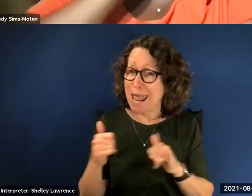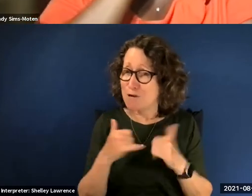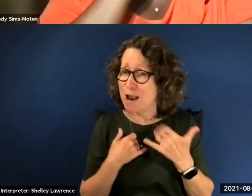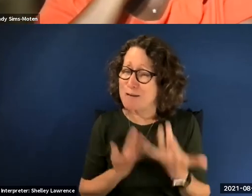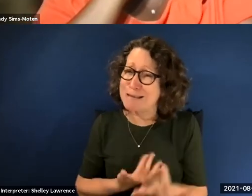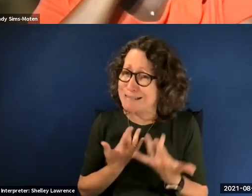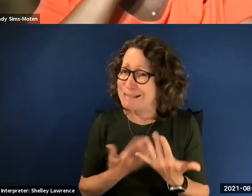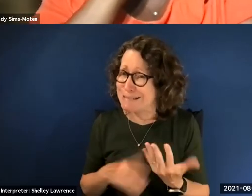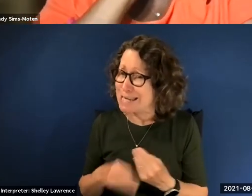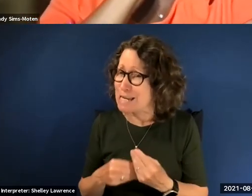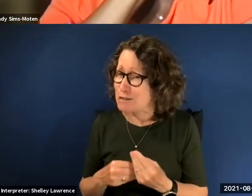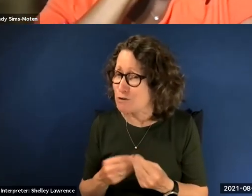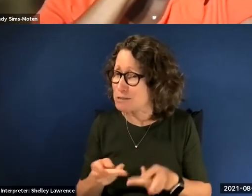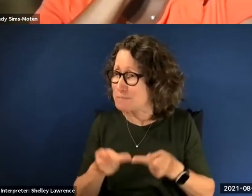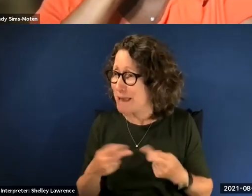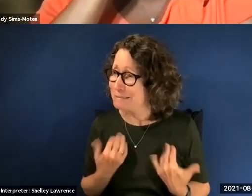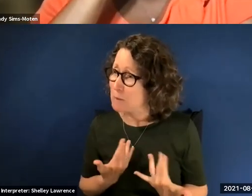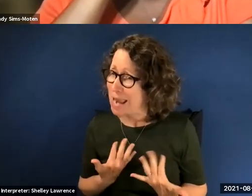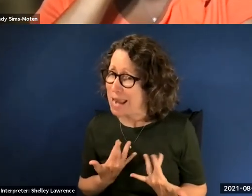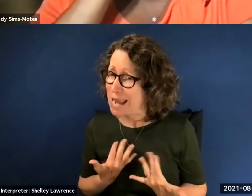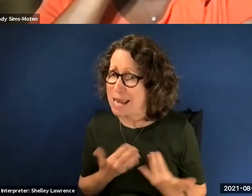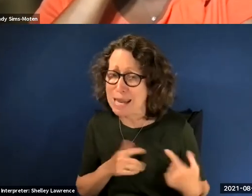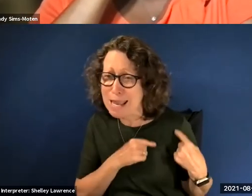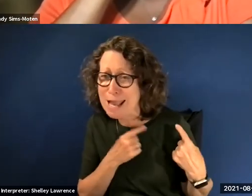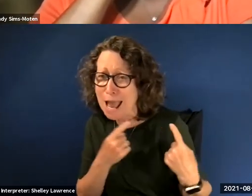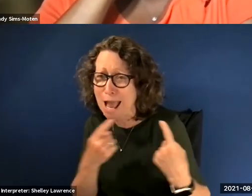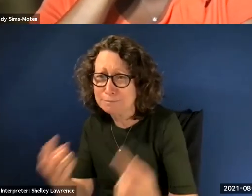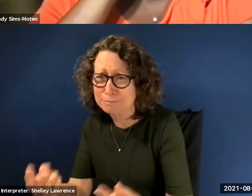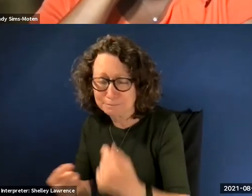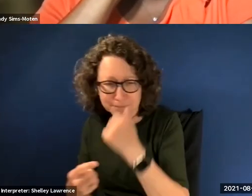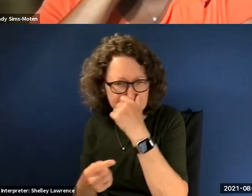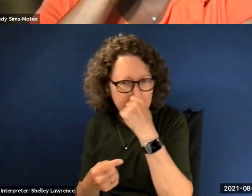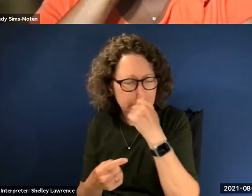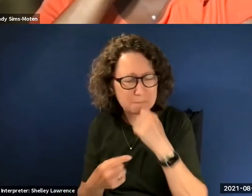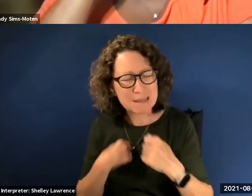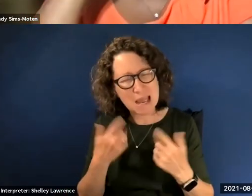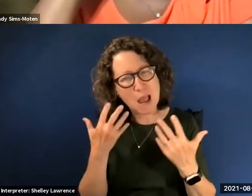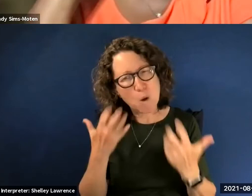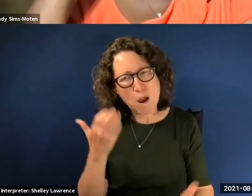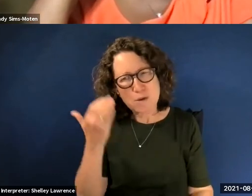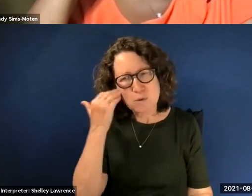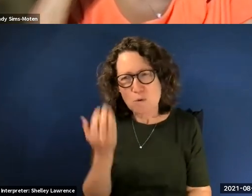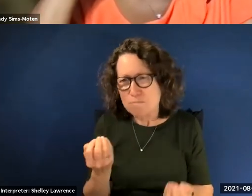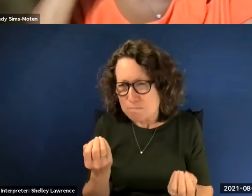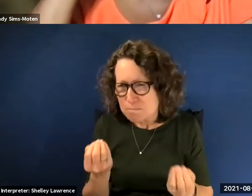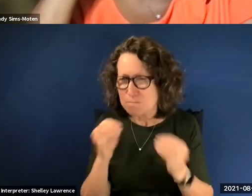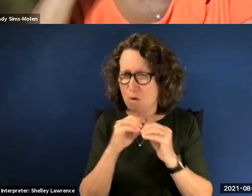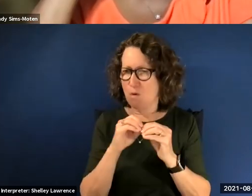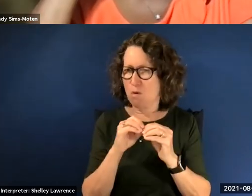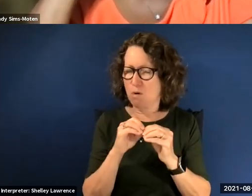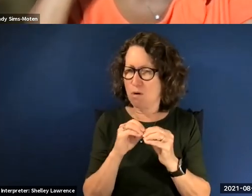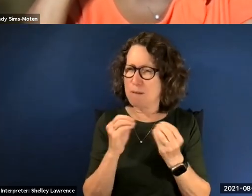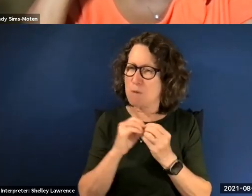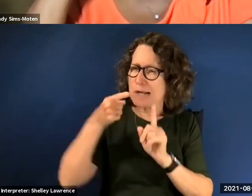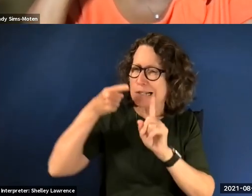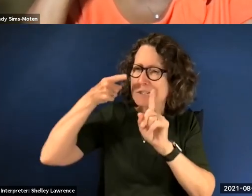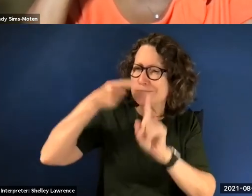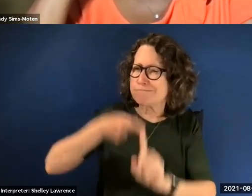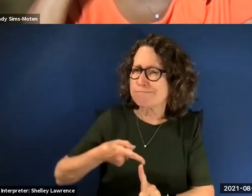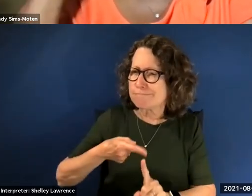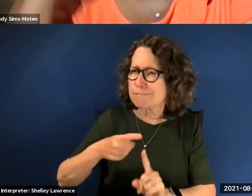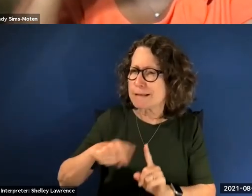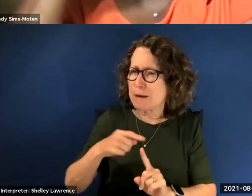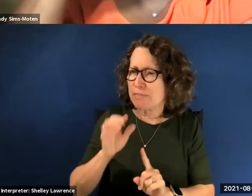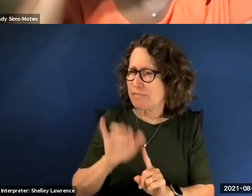and additional space. I do want to know more, more specifics on